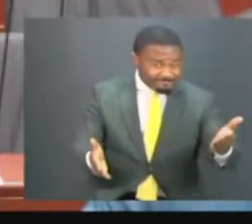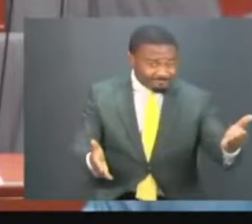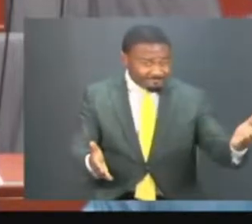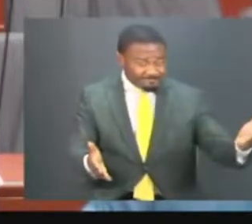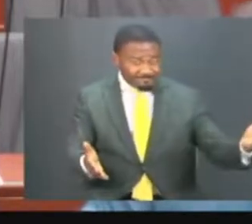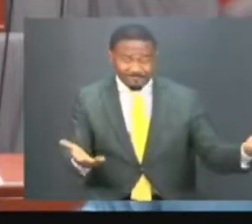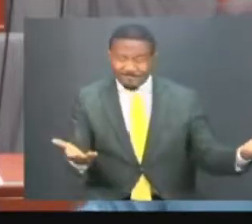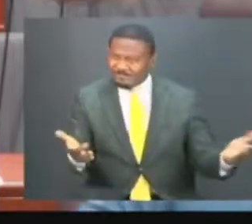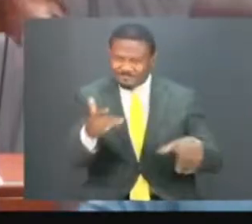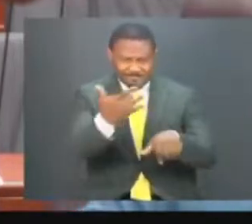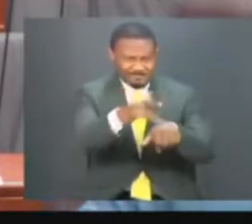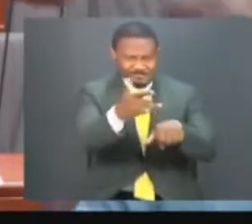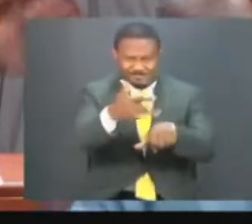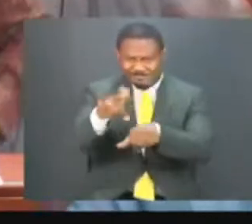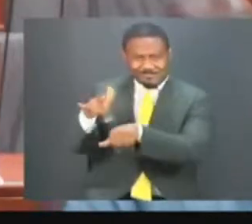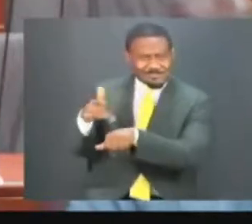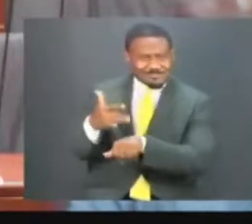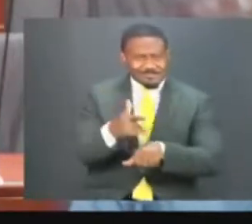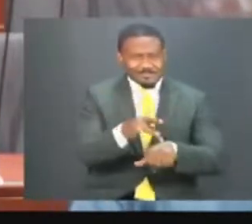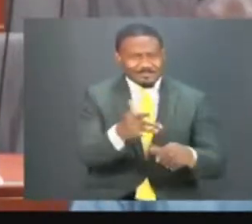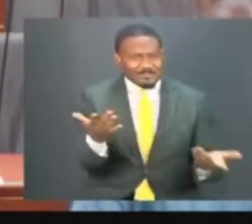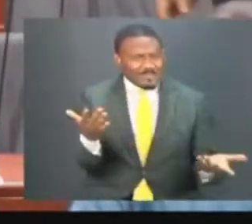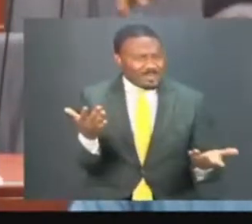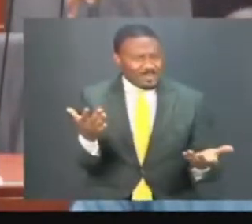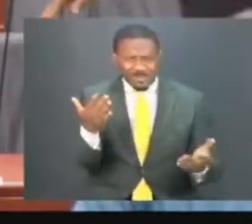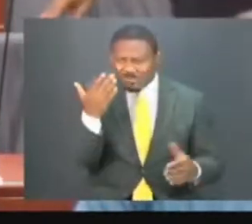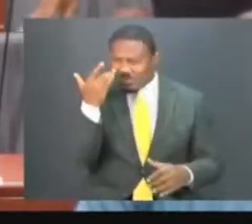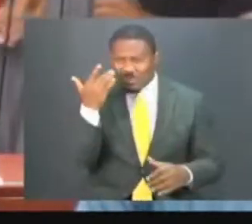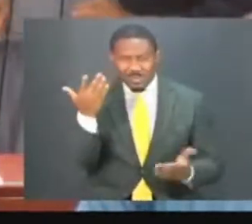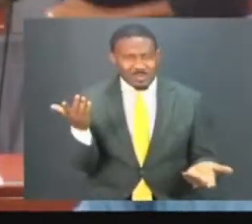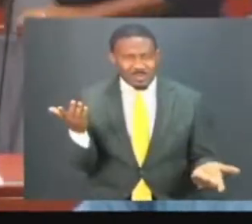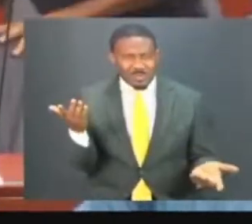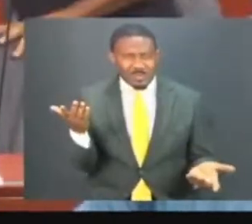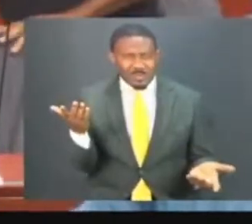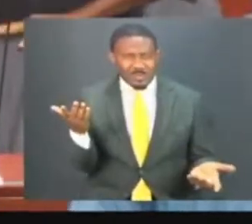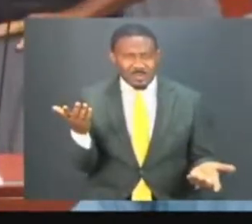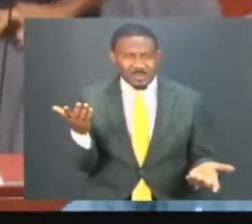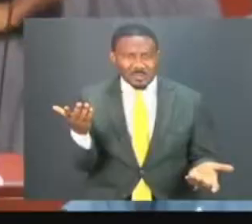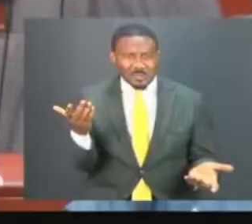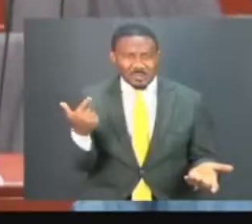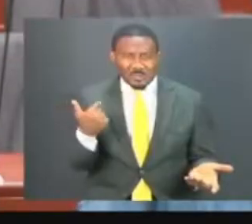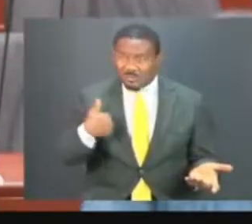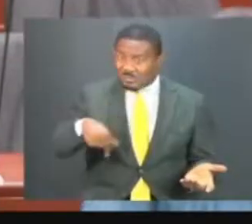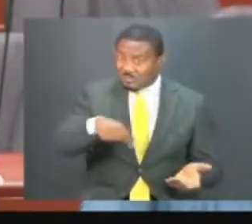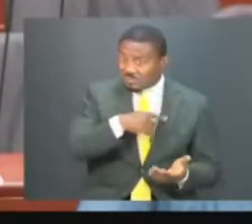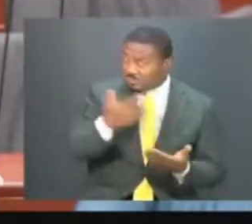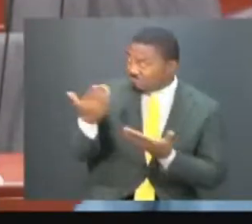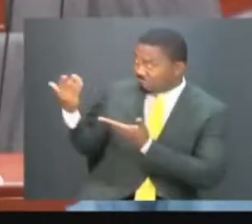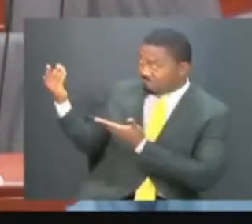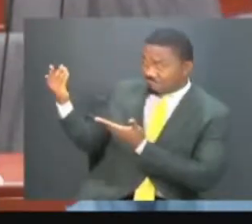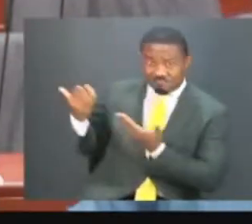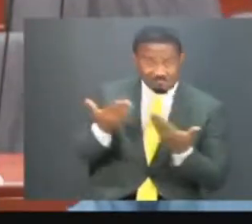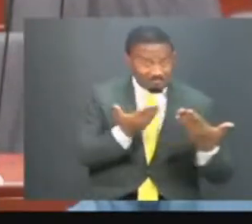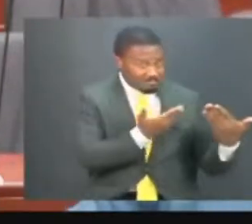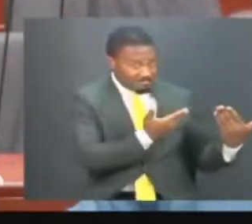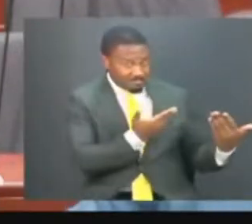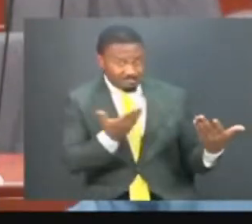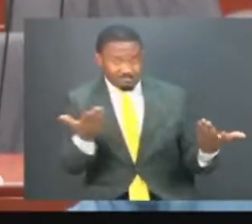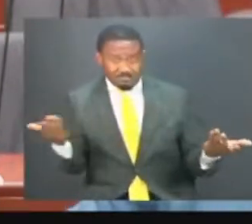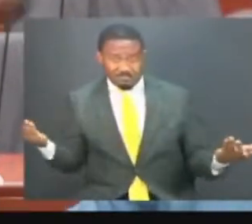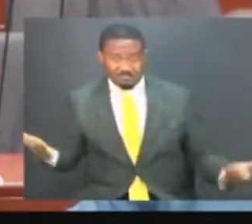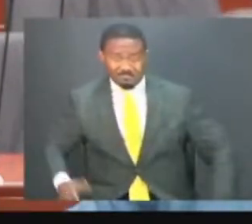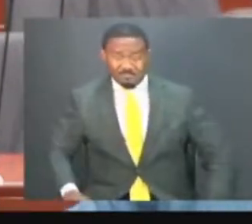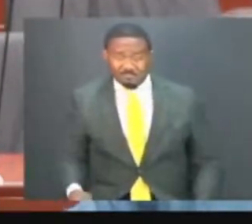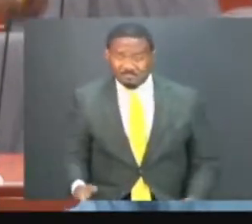Why? Why? Empty seat. We are not in government. Oh. Behind me, I'm not in government. Here,